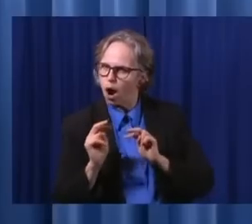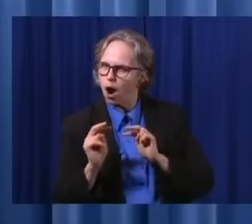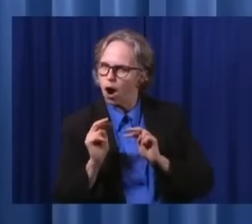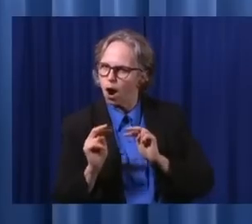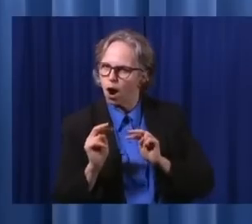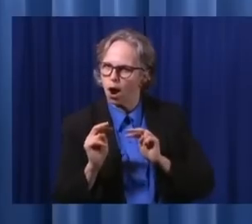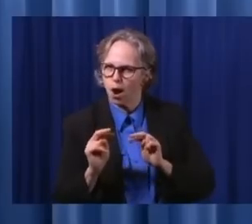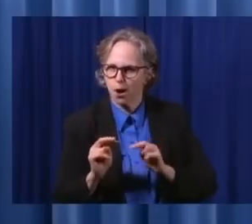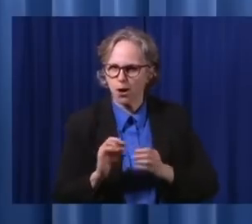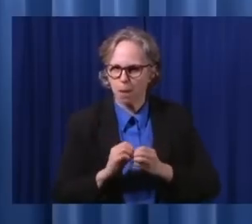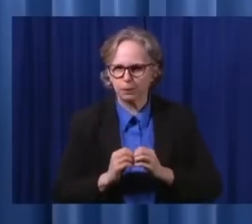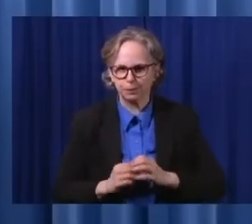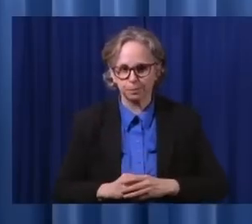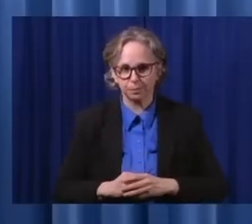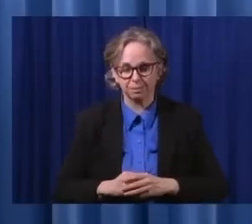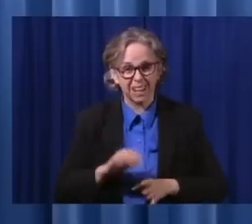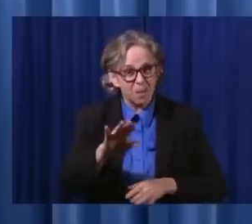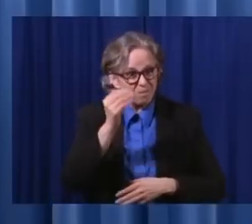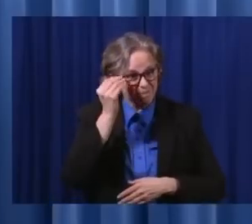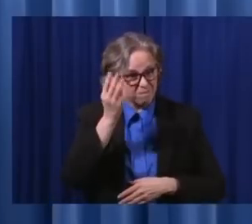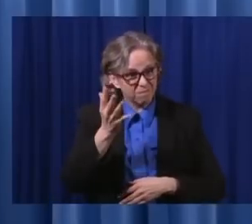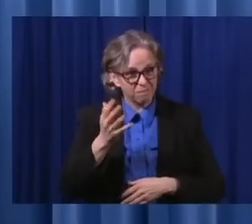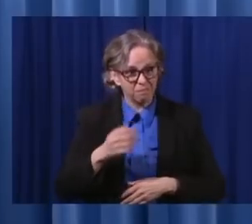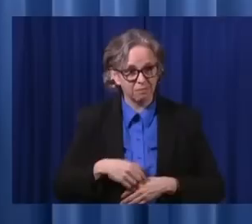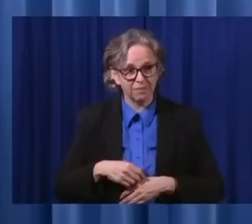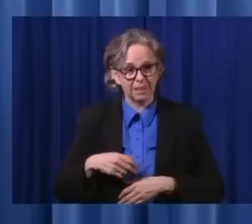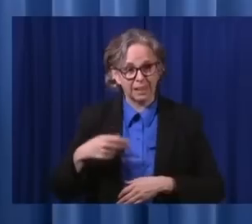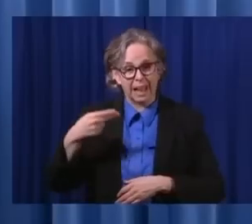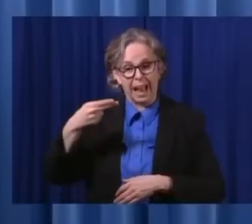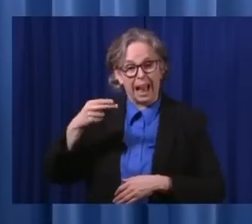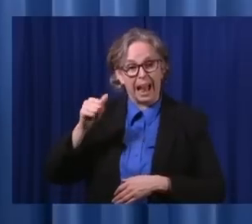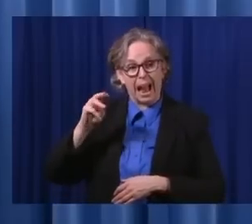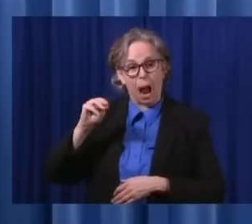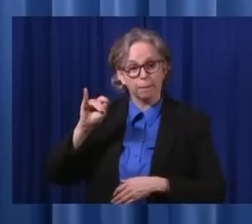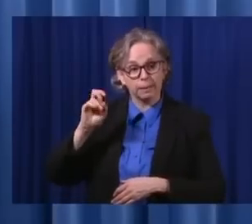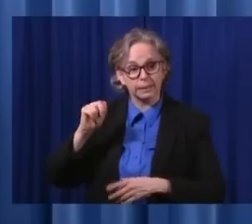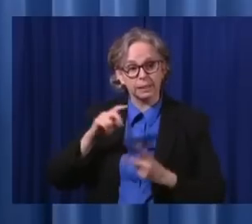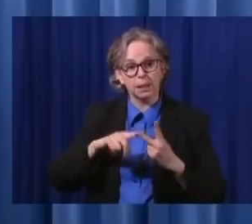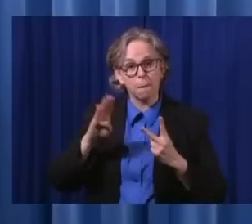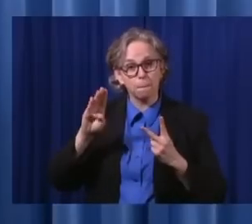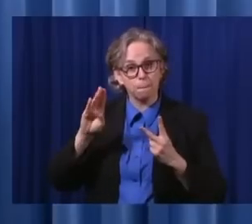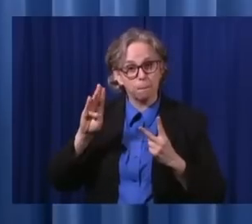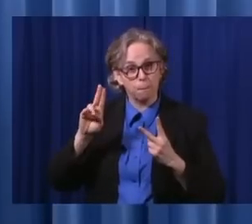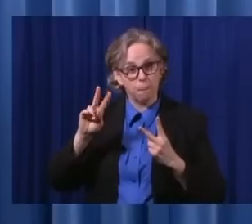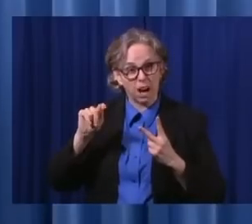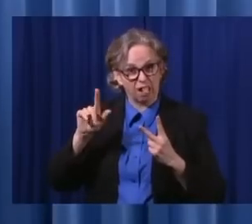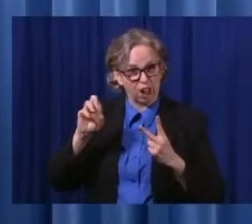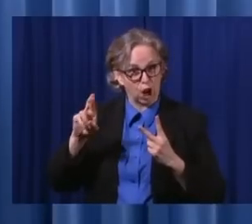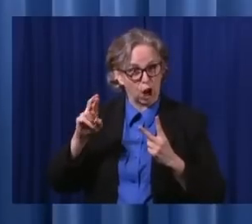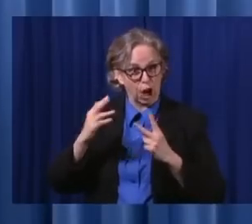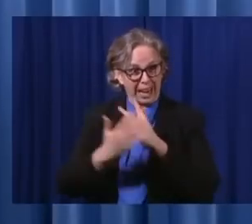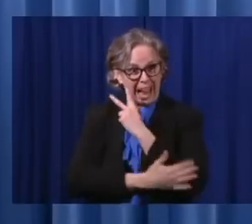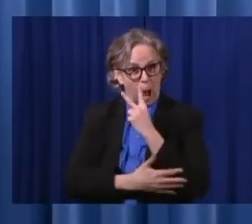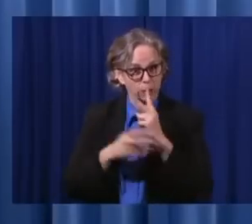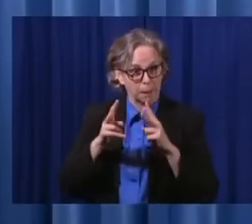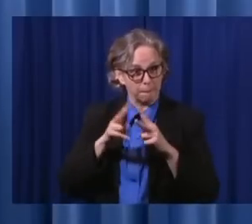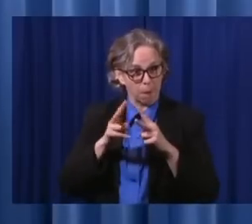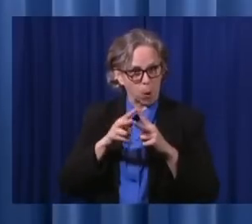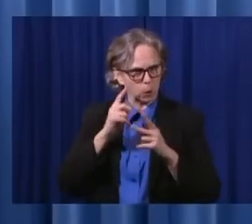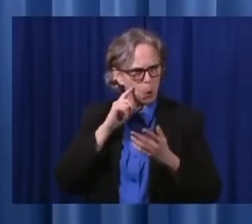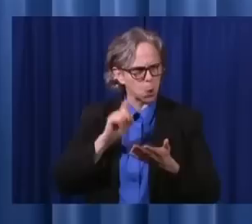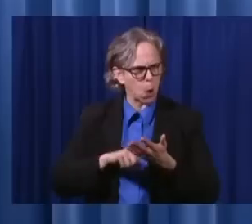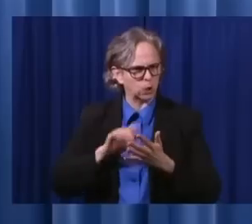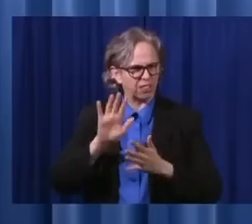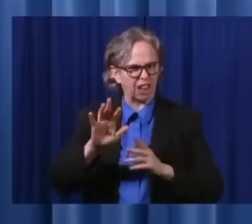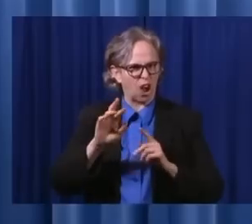news, frankly, out of Hamilton County, Butler County, that those numbers were starting to go up in those two counties. I don't have it for any